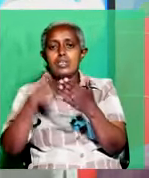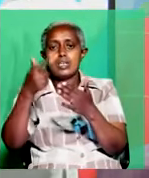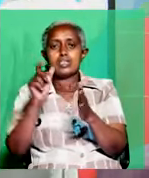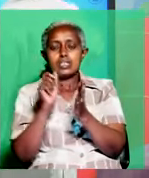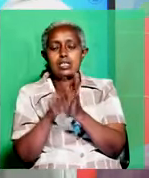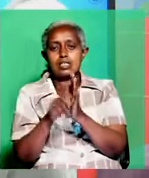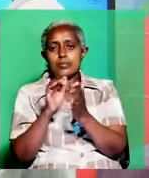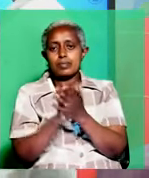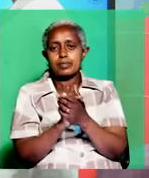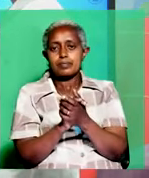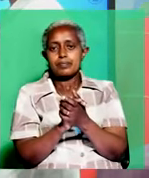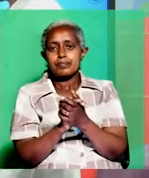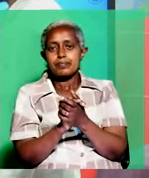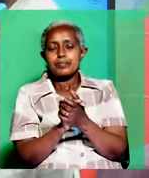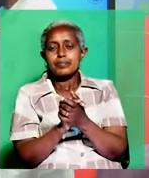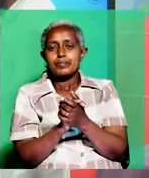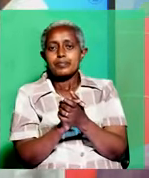example.